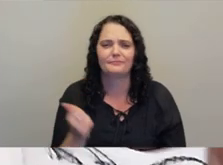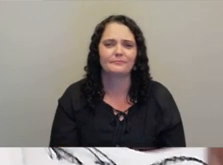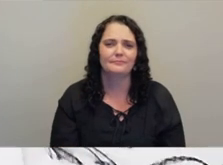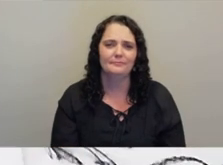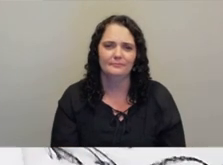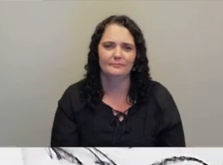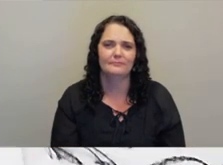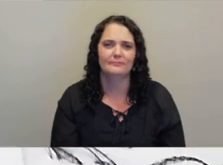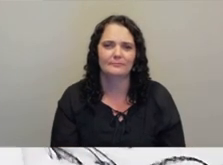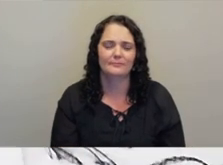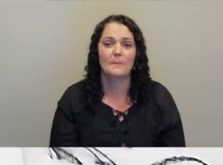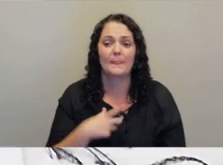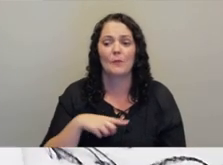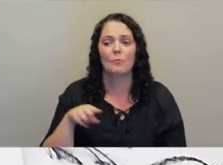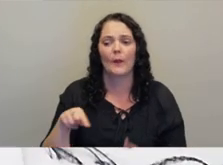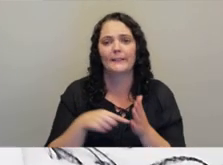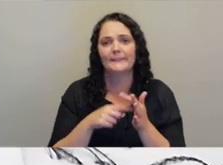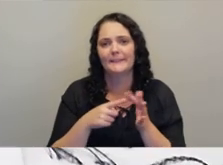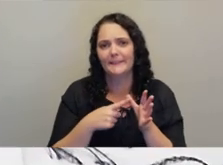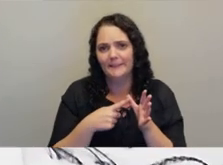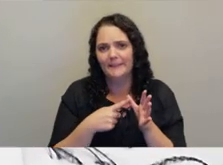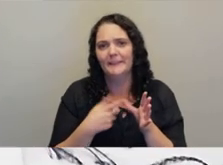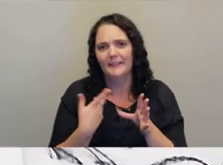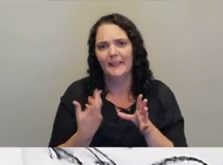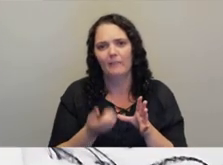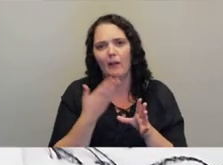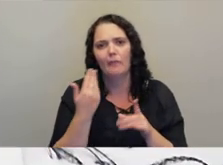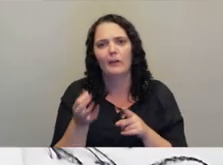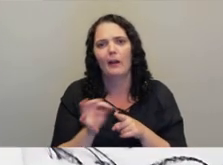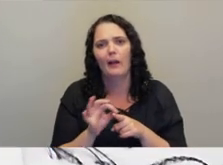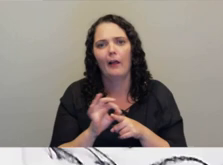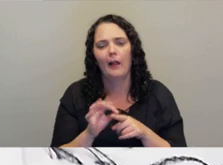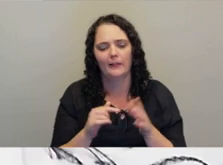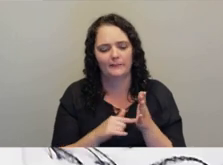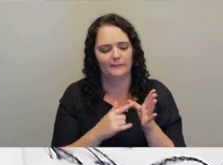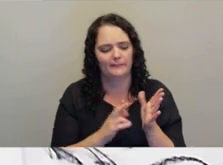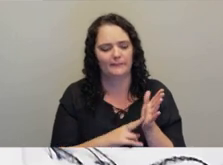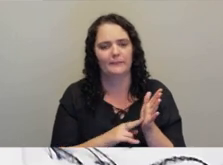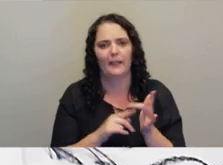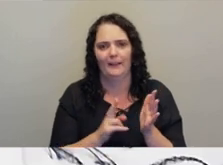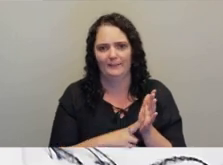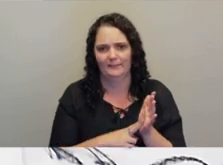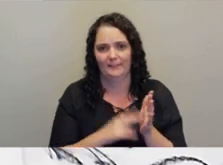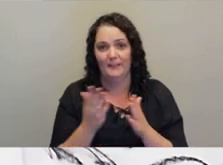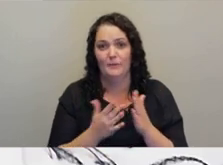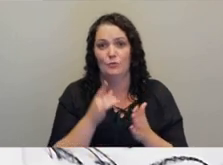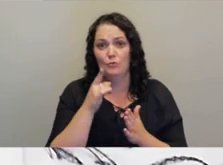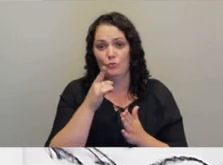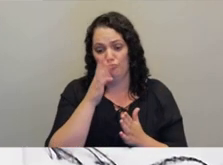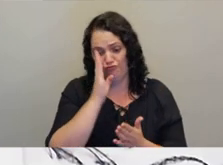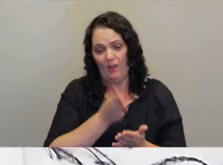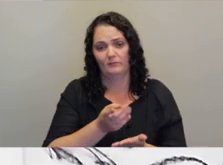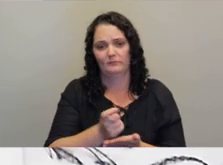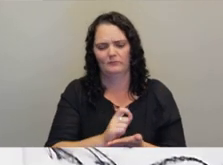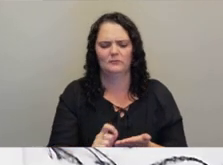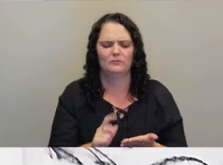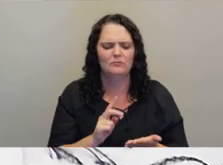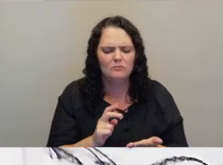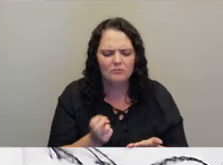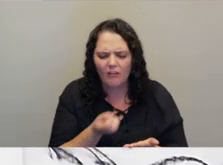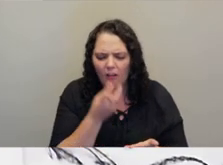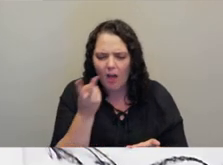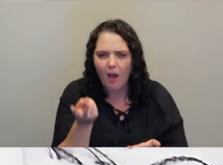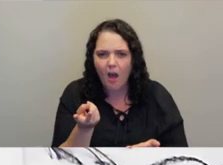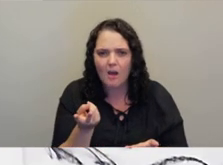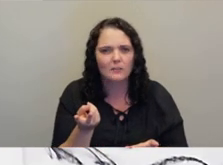the wonderful thing about it, because it's got those tannins in it, is when it goes on, it'll seem lighter, but as it dries and as it oxidizes, it'll